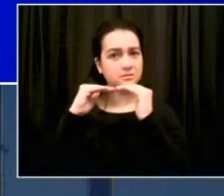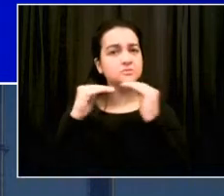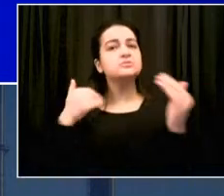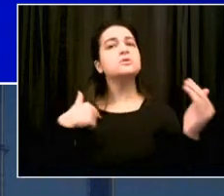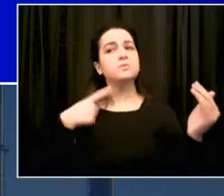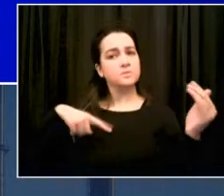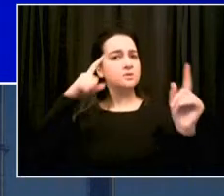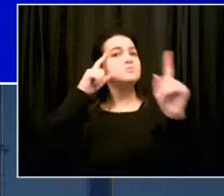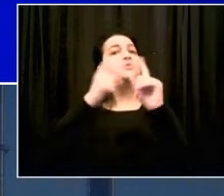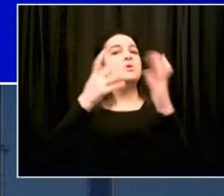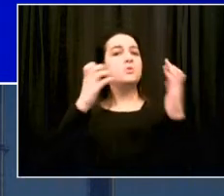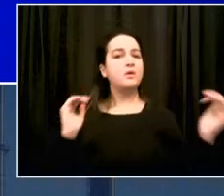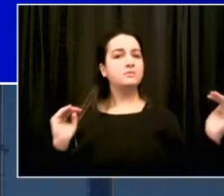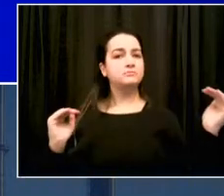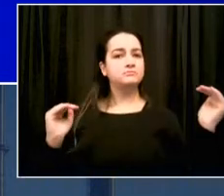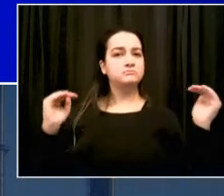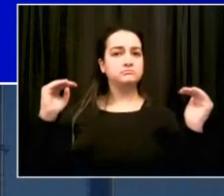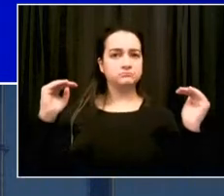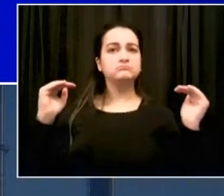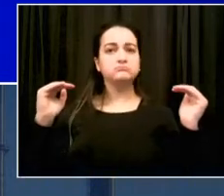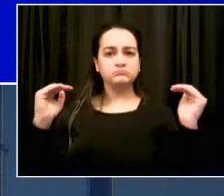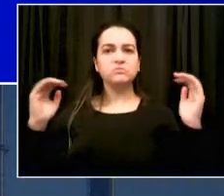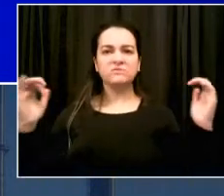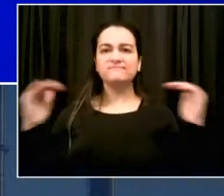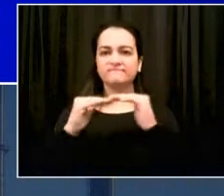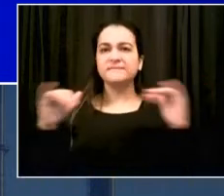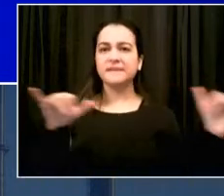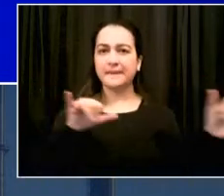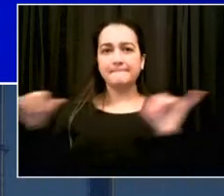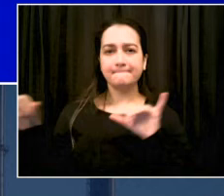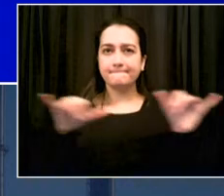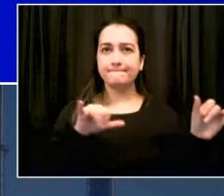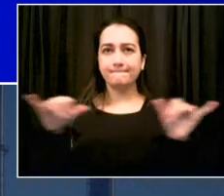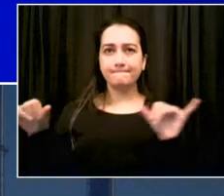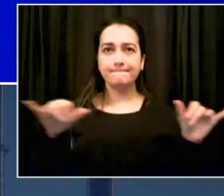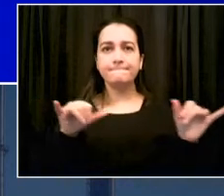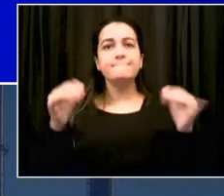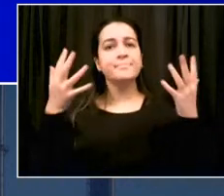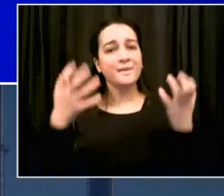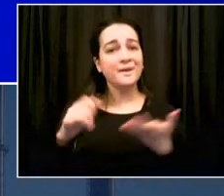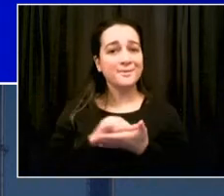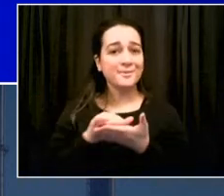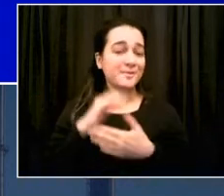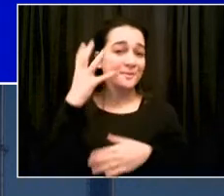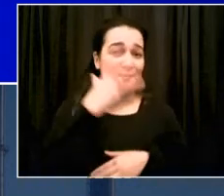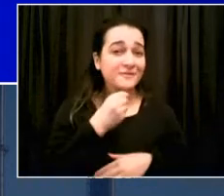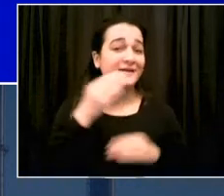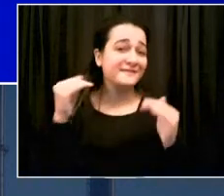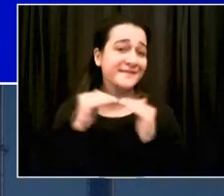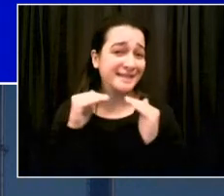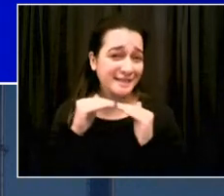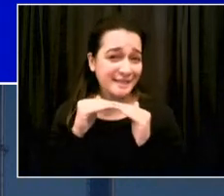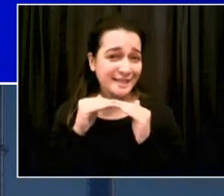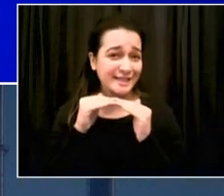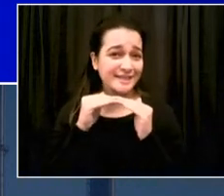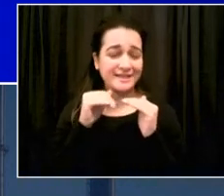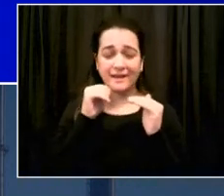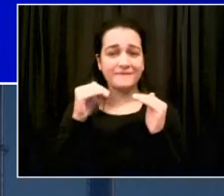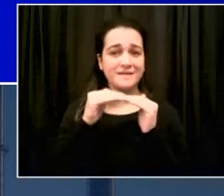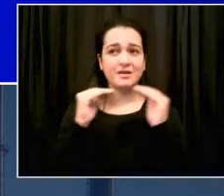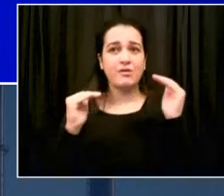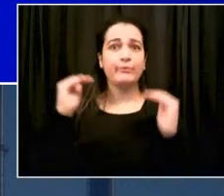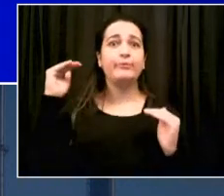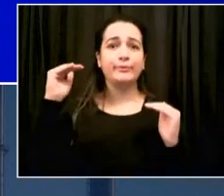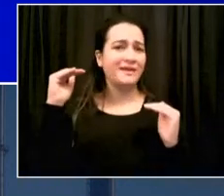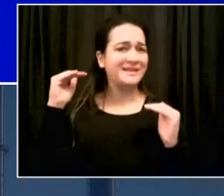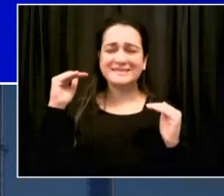sense, a place that people want to be, a place that people feel belonging in. That's what we need to create. So we're starting by